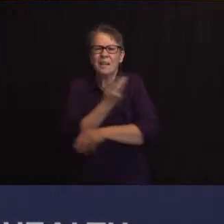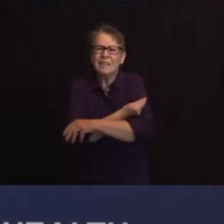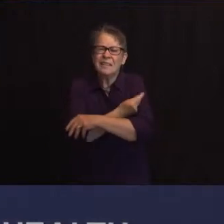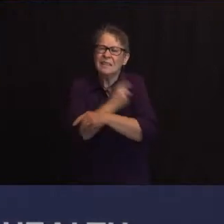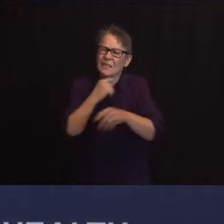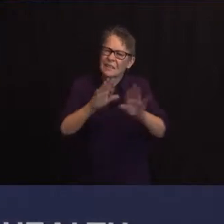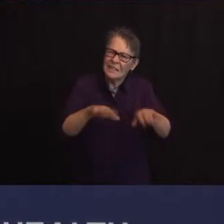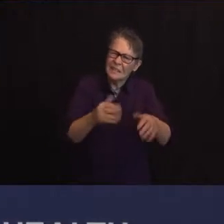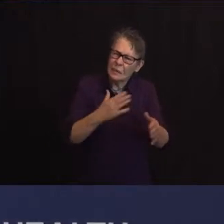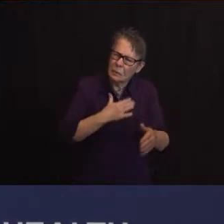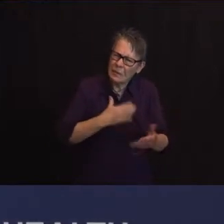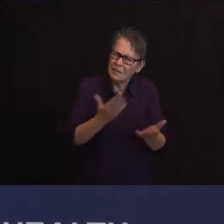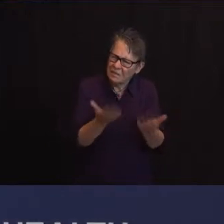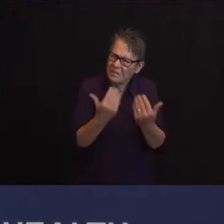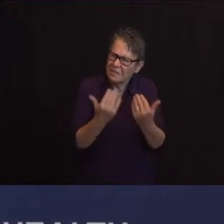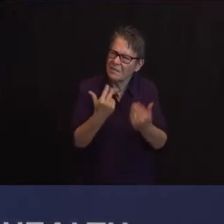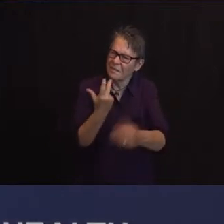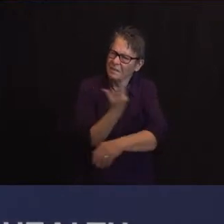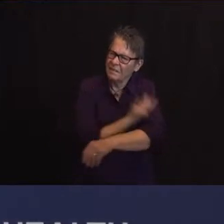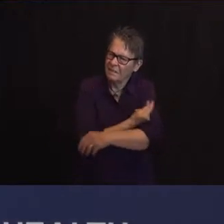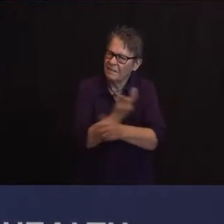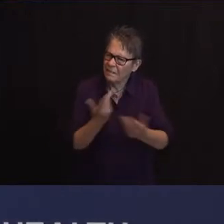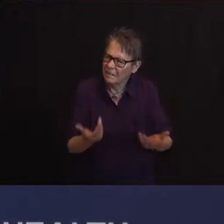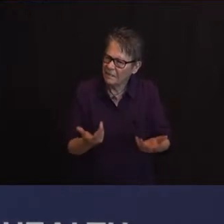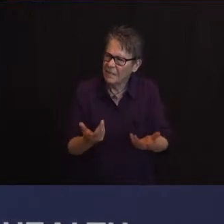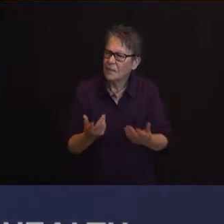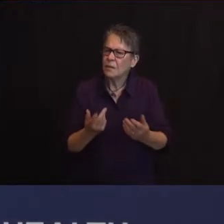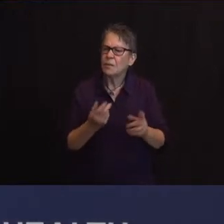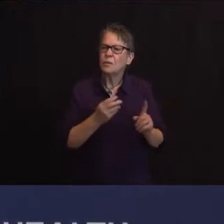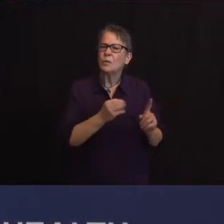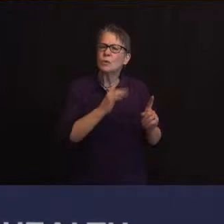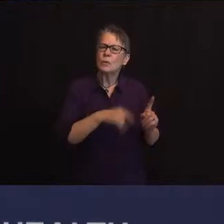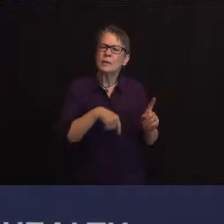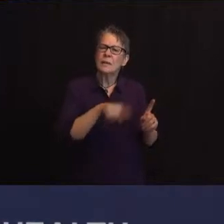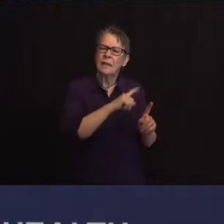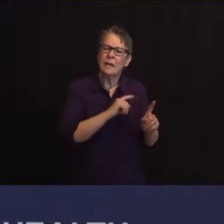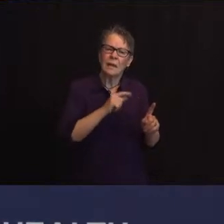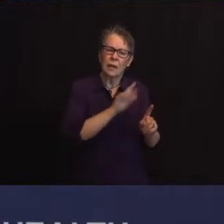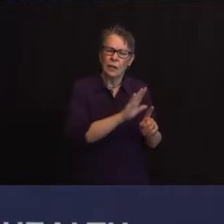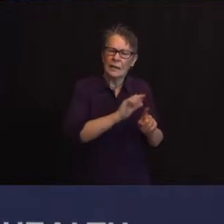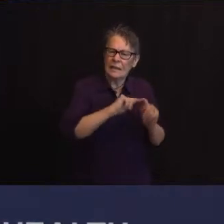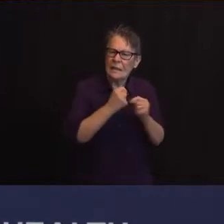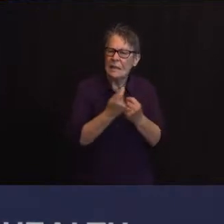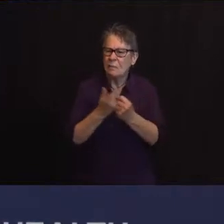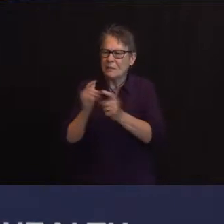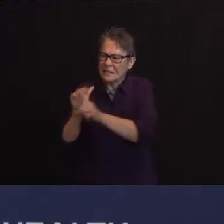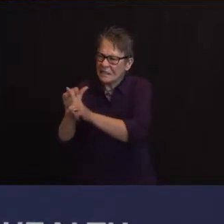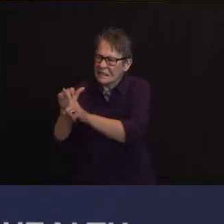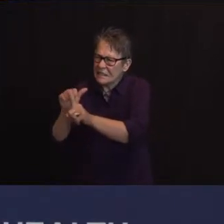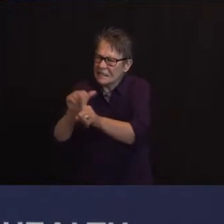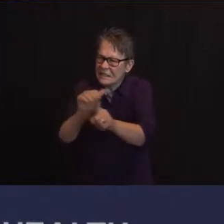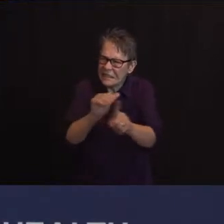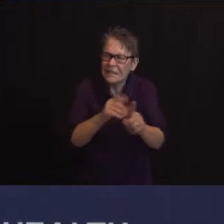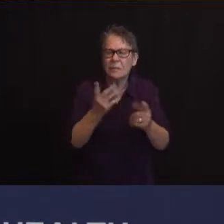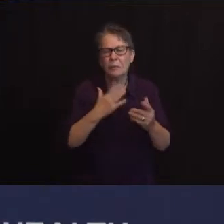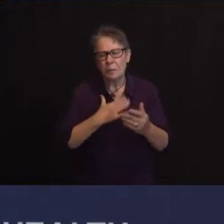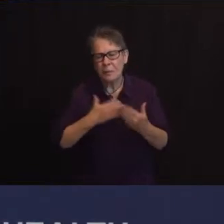And I know Judy and team are pounding away on that, but that's something that's got to change. Thank you, Dustin. Do you have anything, sir? Yep.